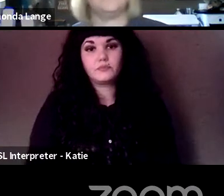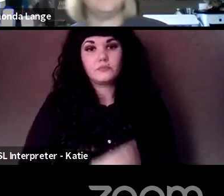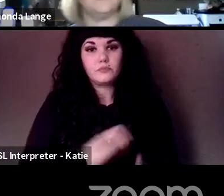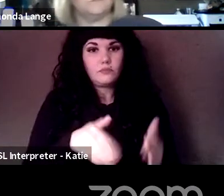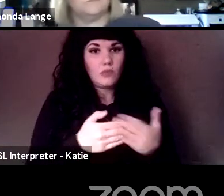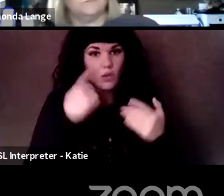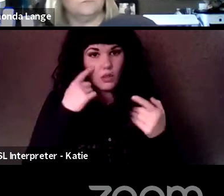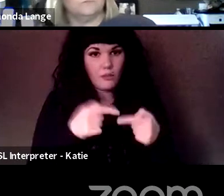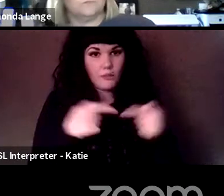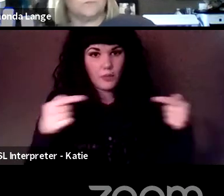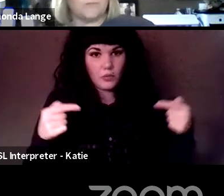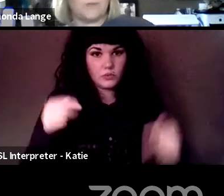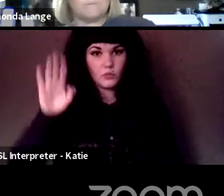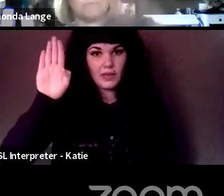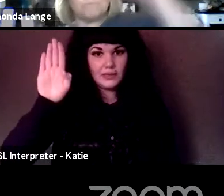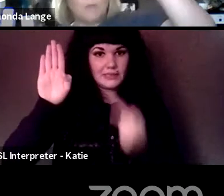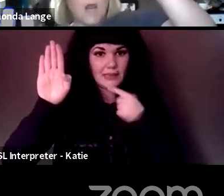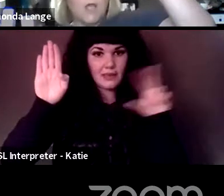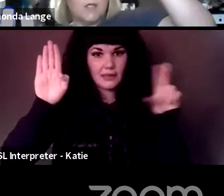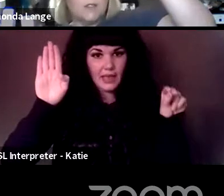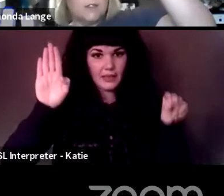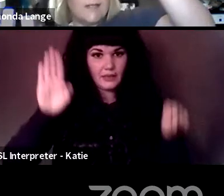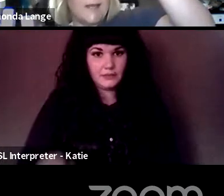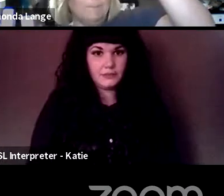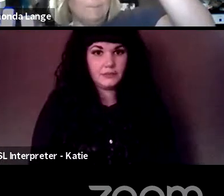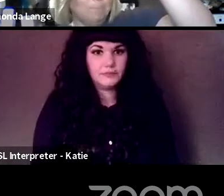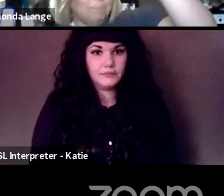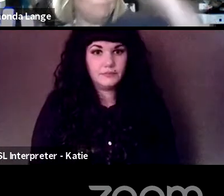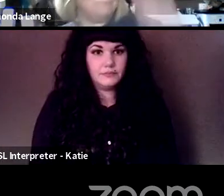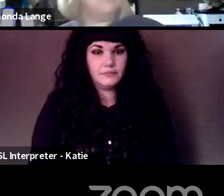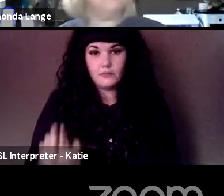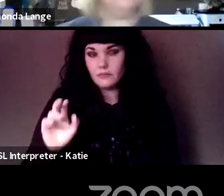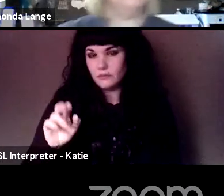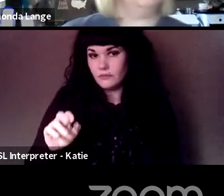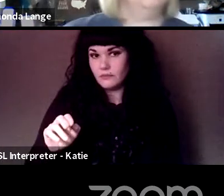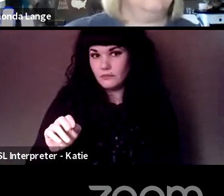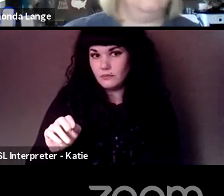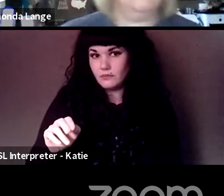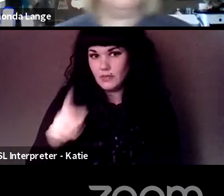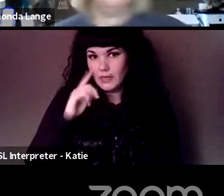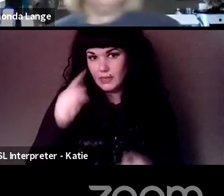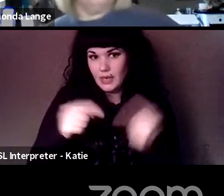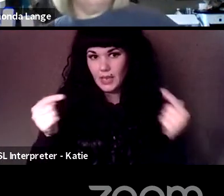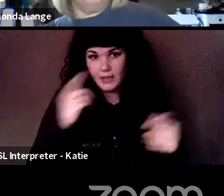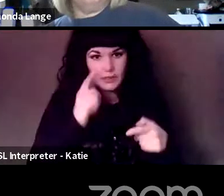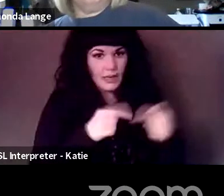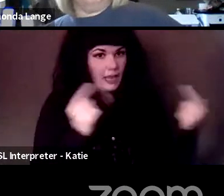those opposed, please raise your hand and say nay. Nay. Nay.